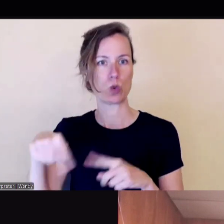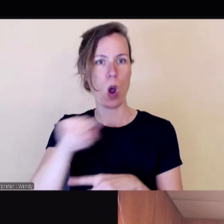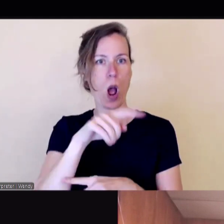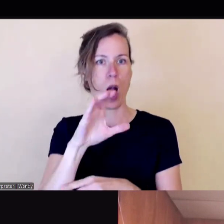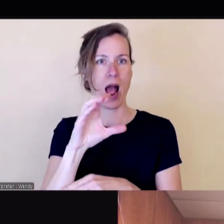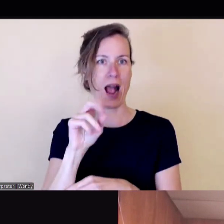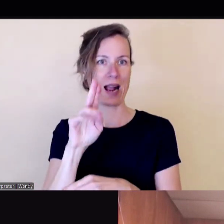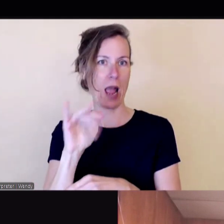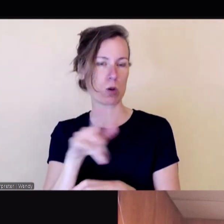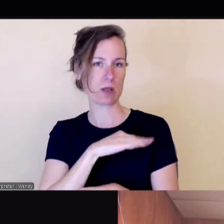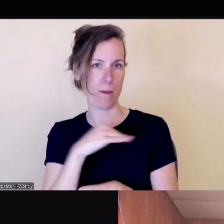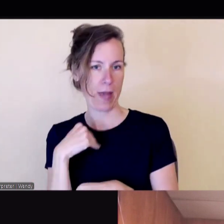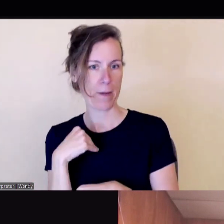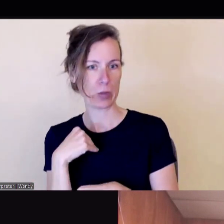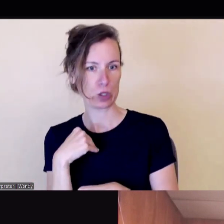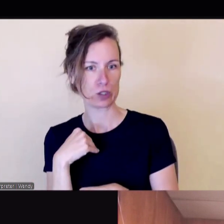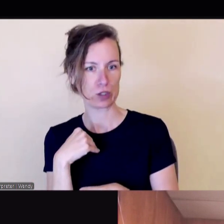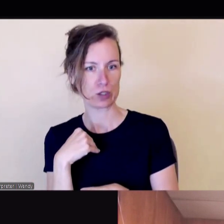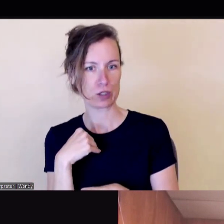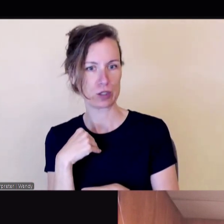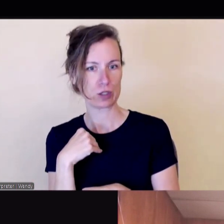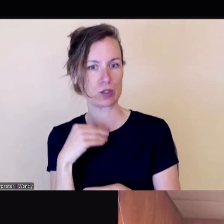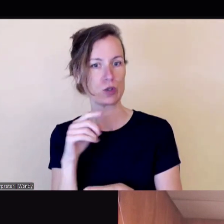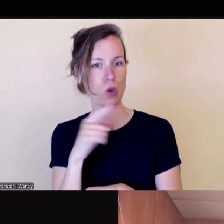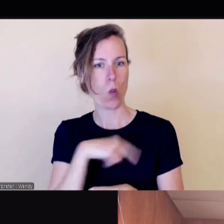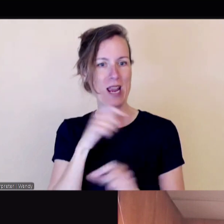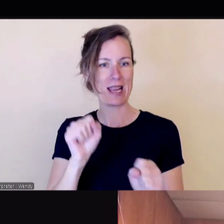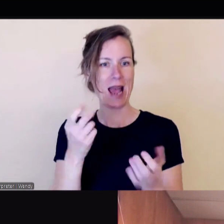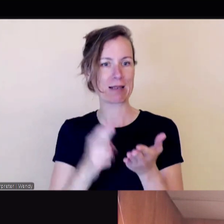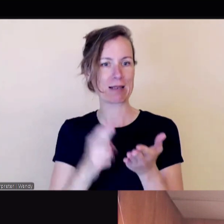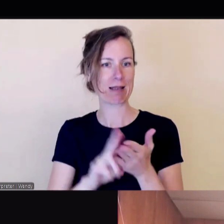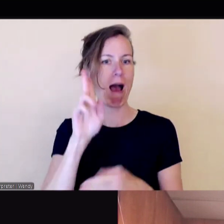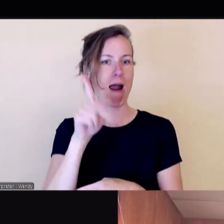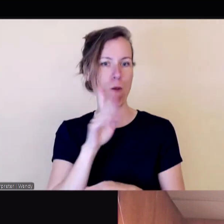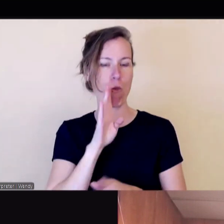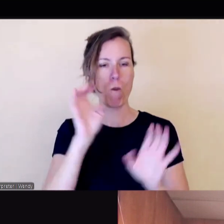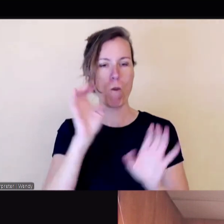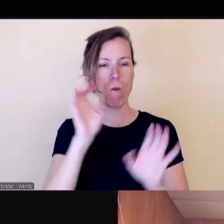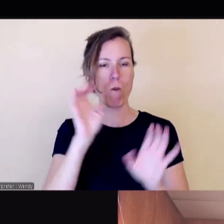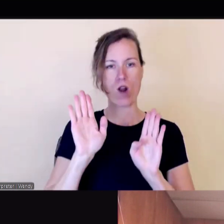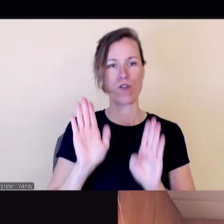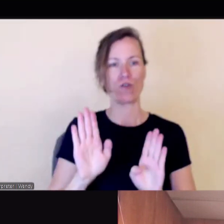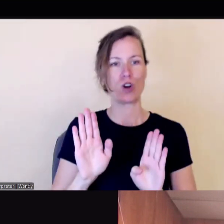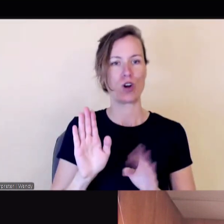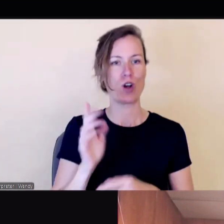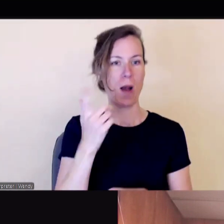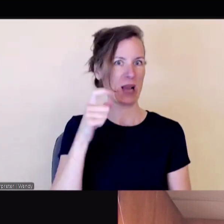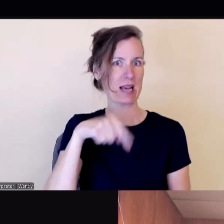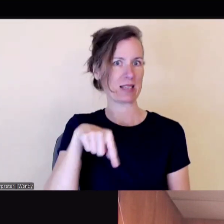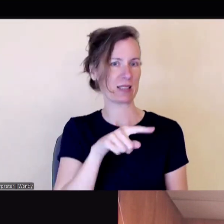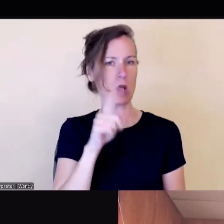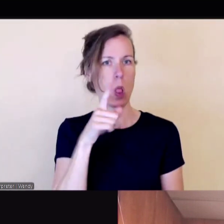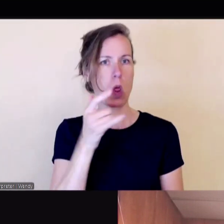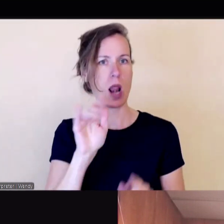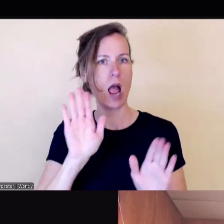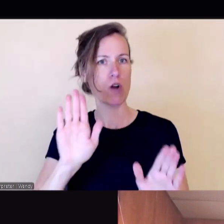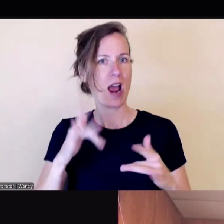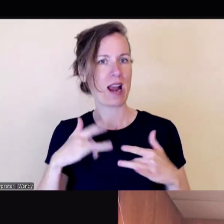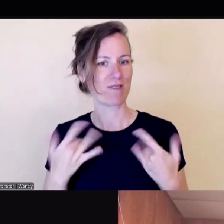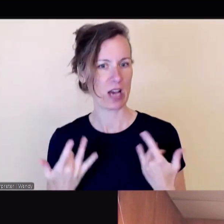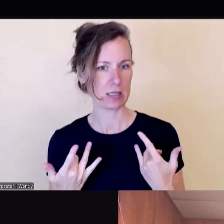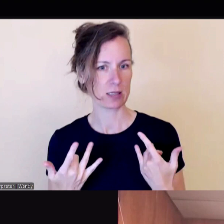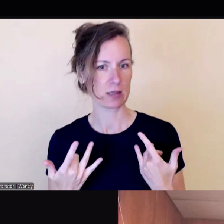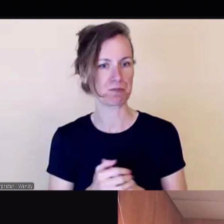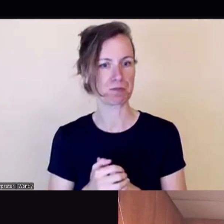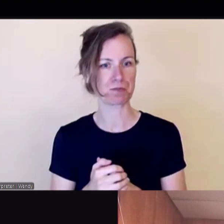not going to ask that question. often when things happen at the county level with